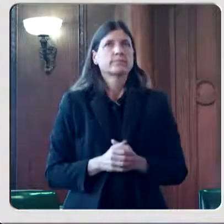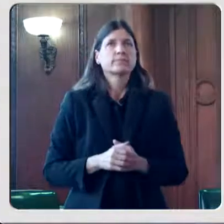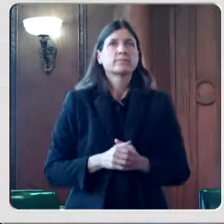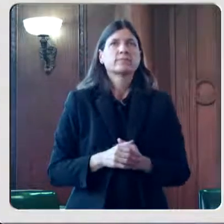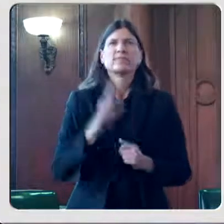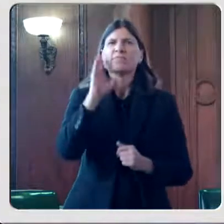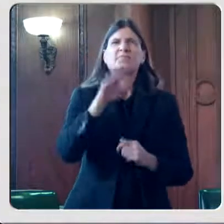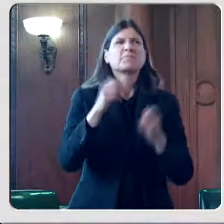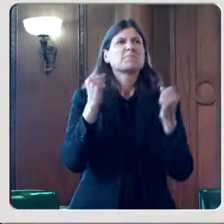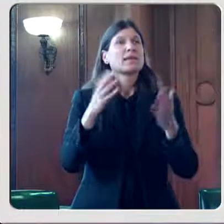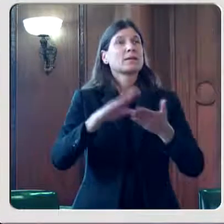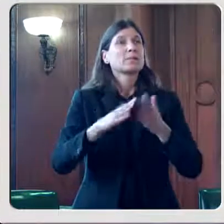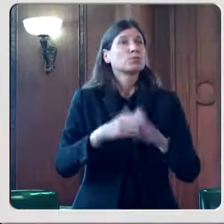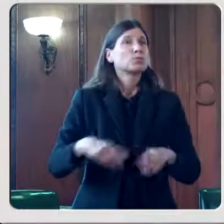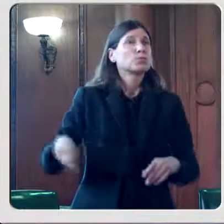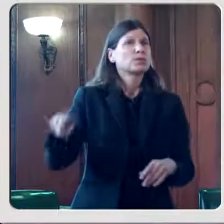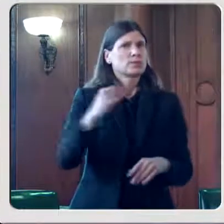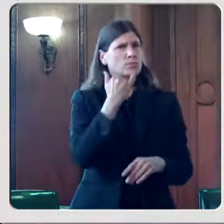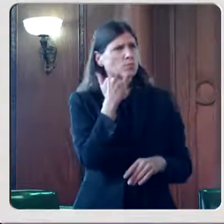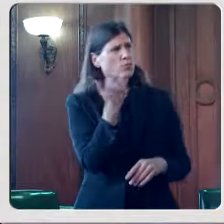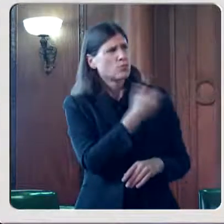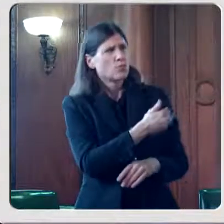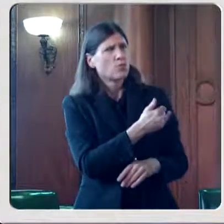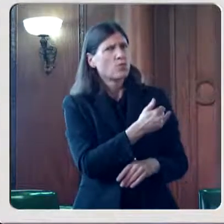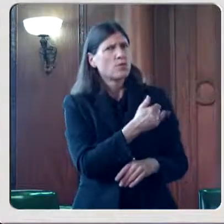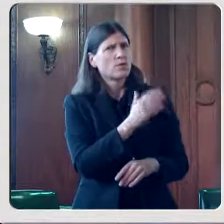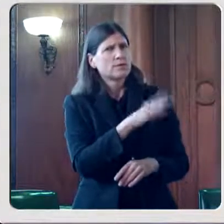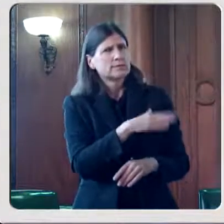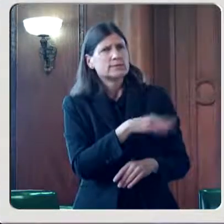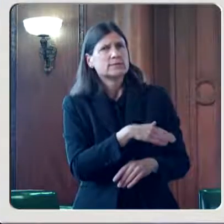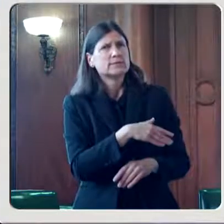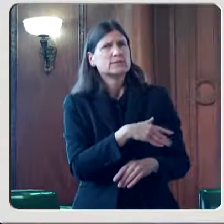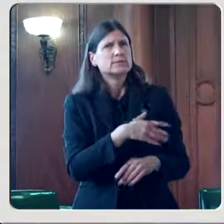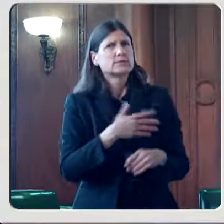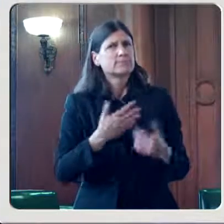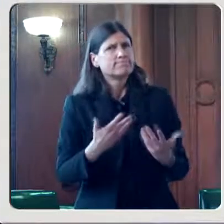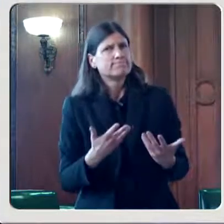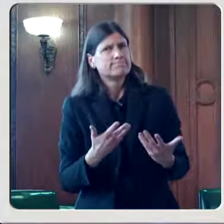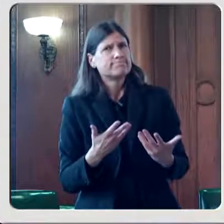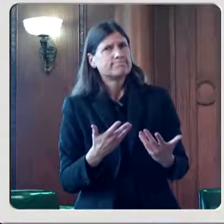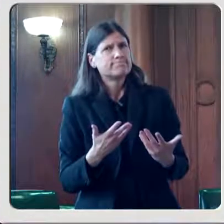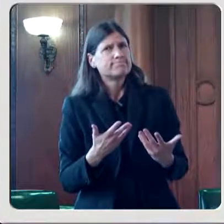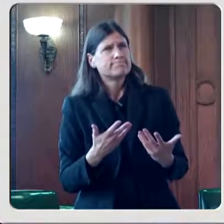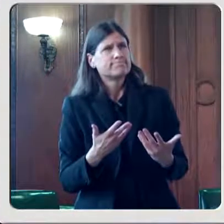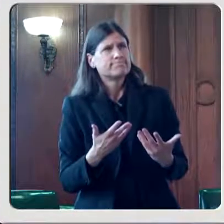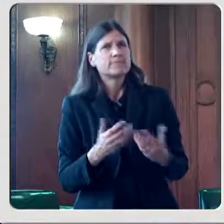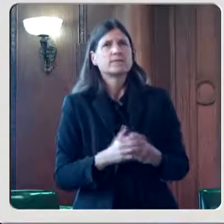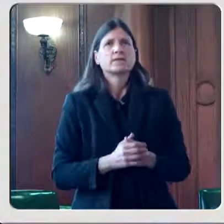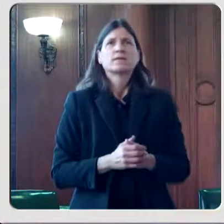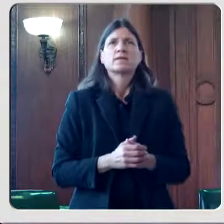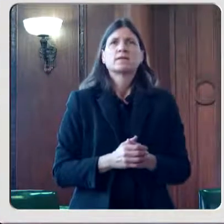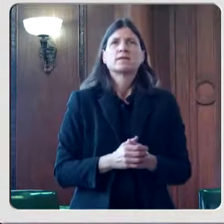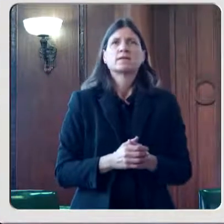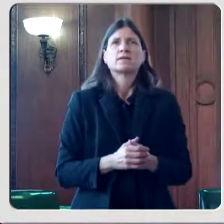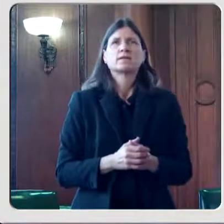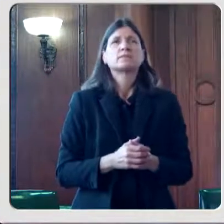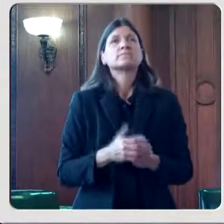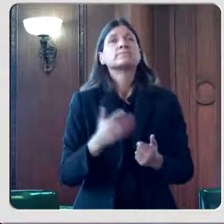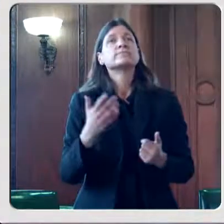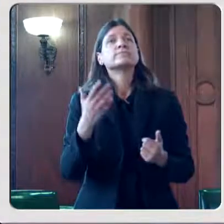from individuals indicating that there are some individuals going in common areas of those